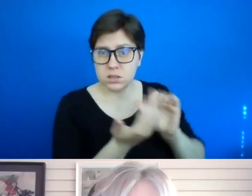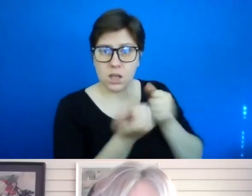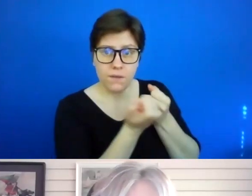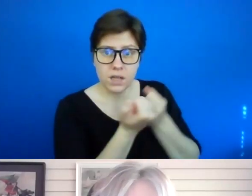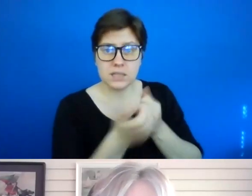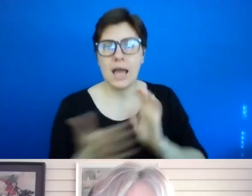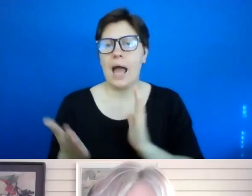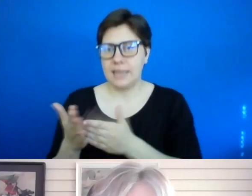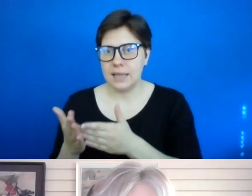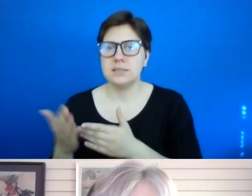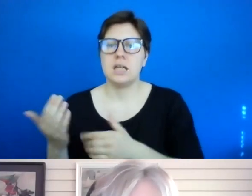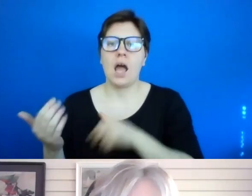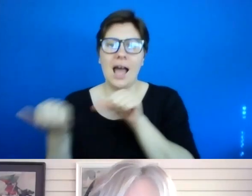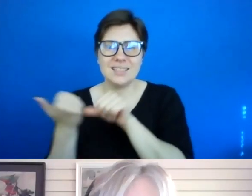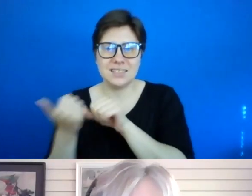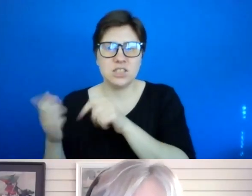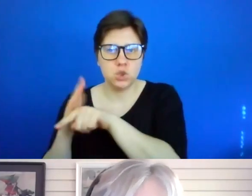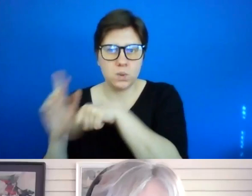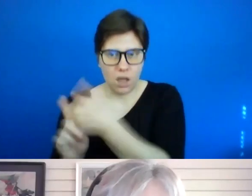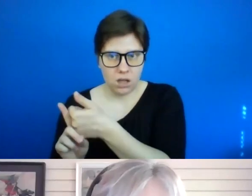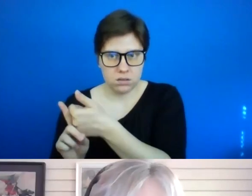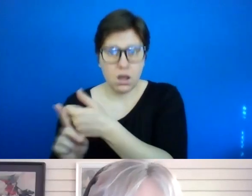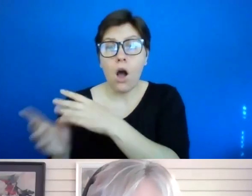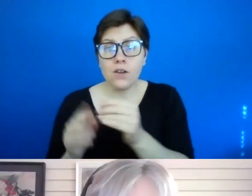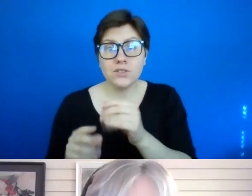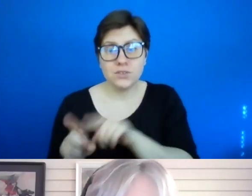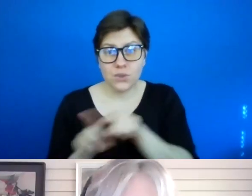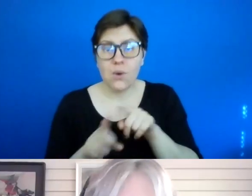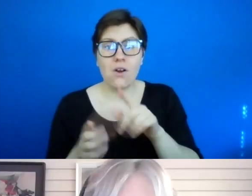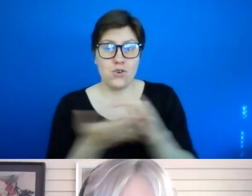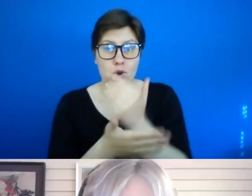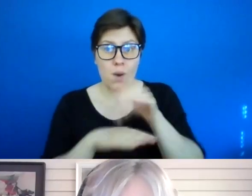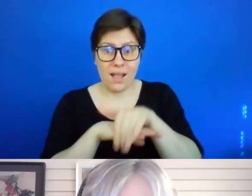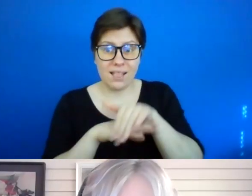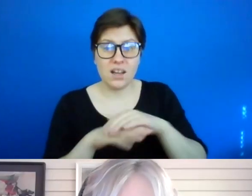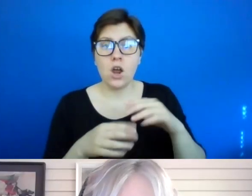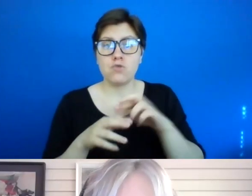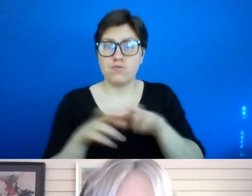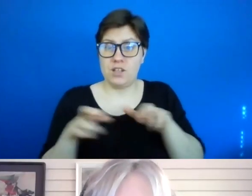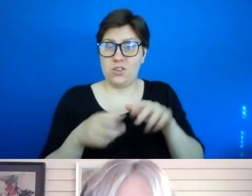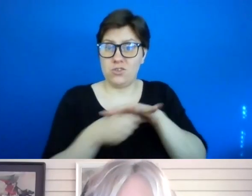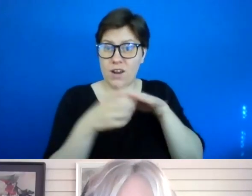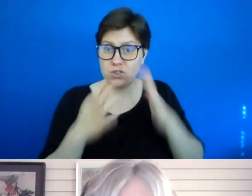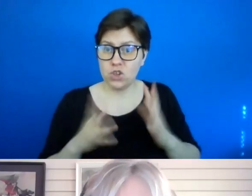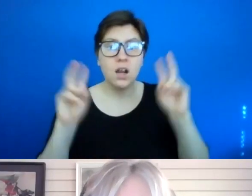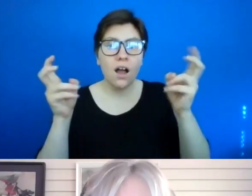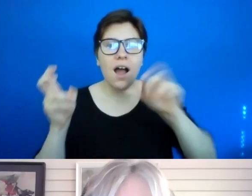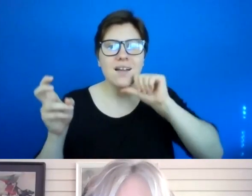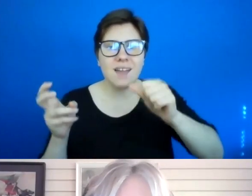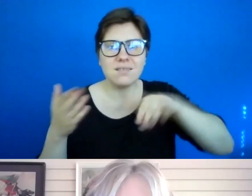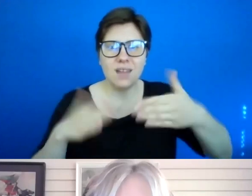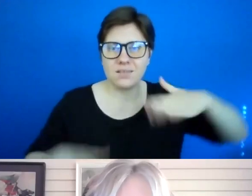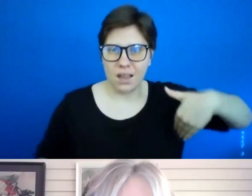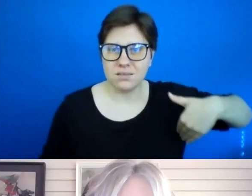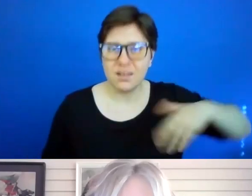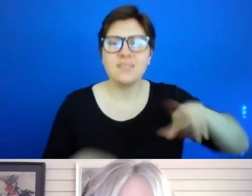assisted suicide. And he's also the New England Regional Director of Not Dead Yet, a disability rights, national disability